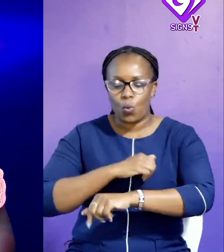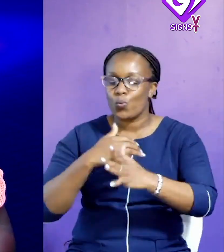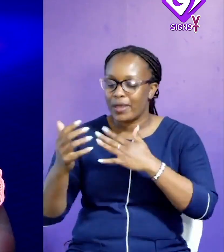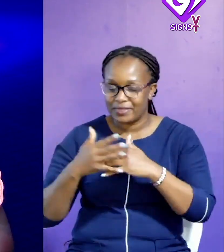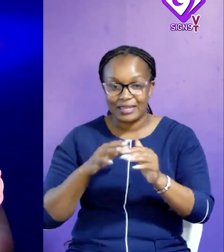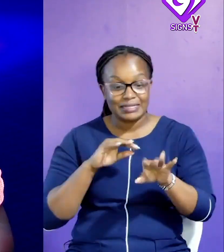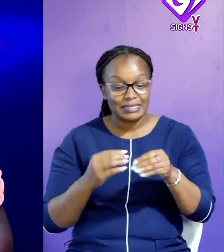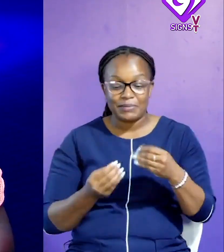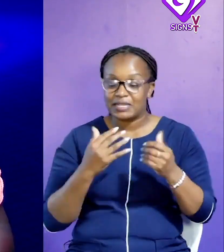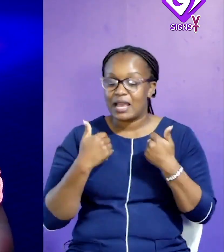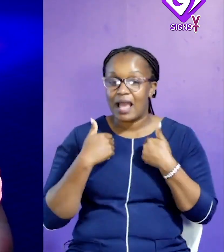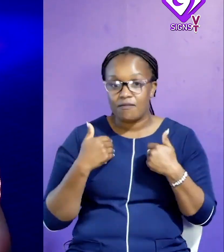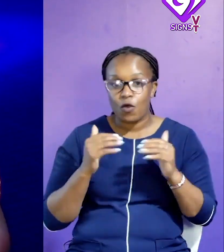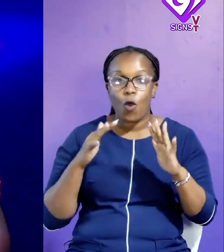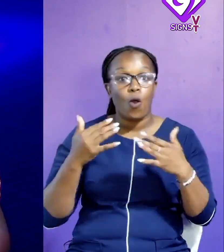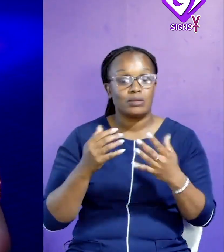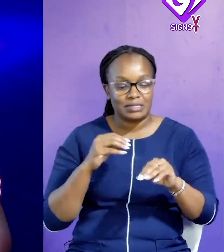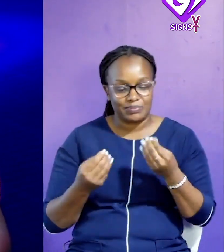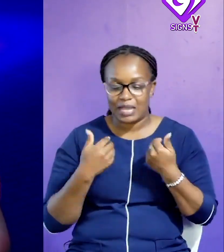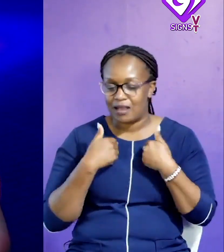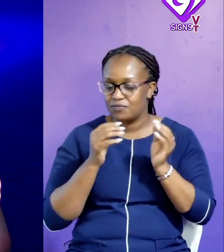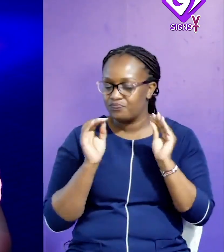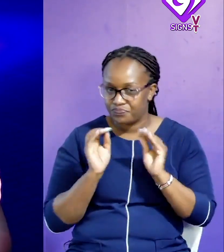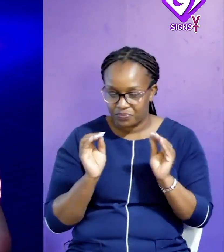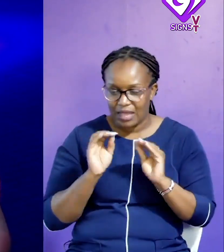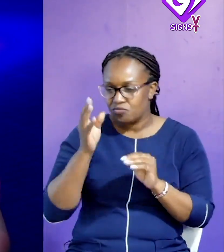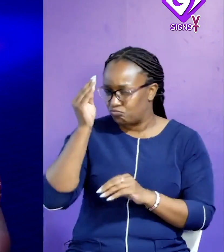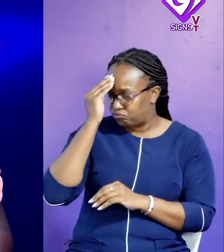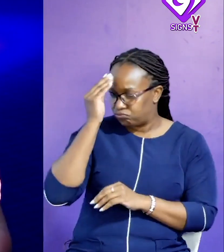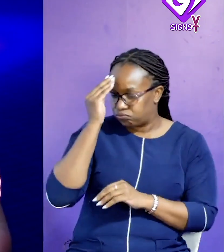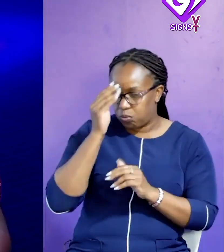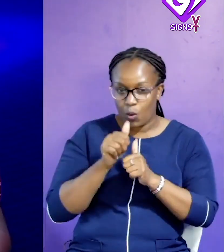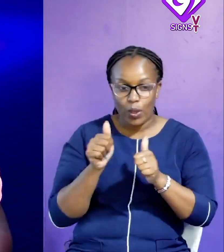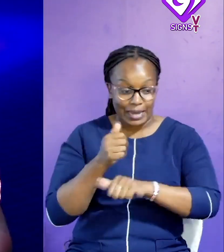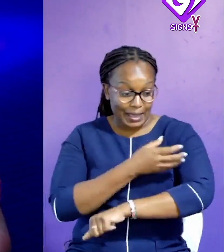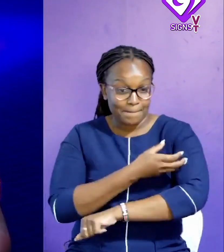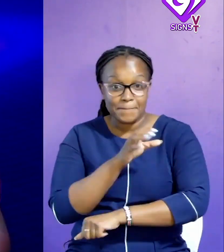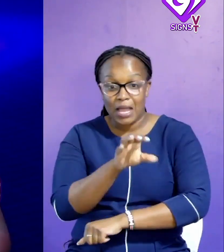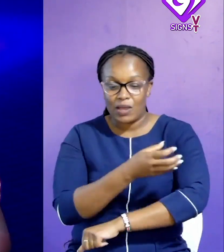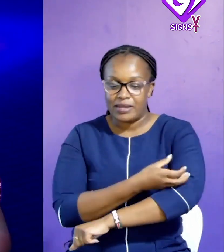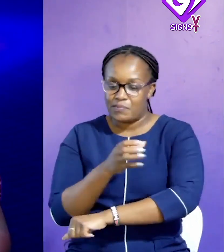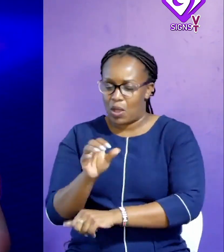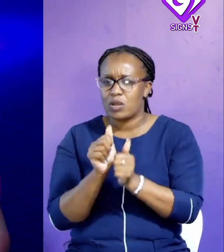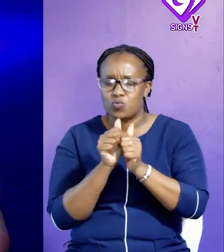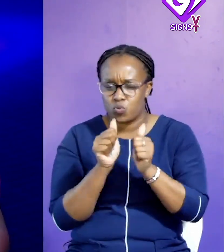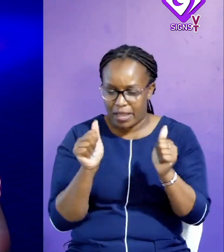not, asome vizuri, akuwe empowered, at the end of the day atakuja kukusaidia.